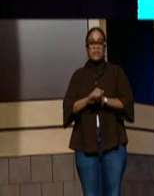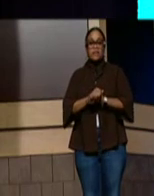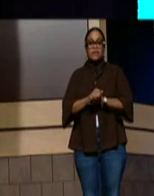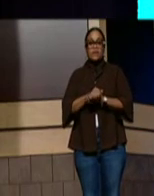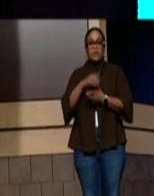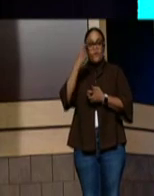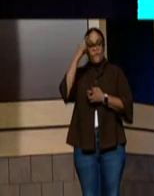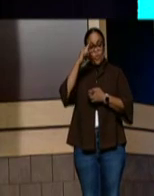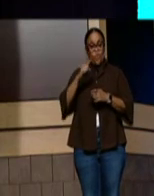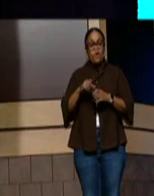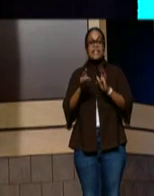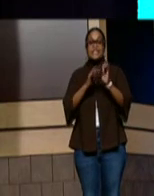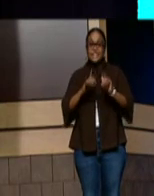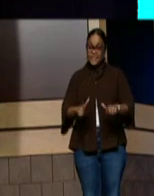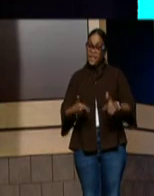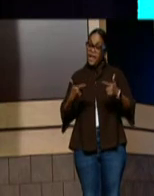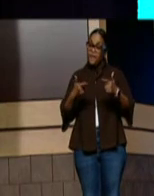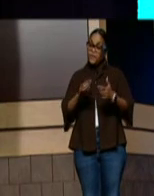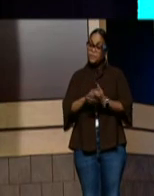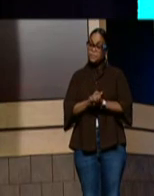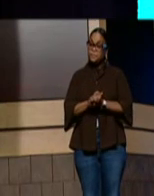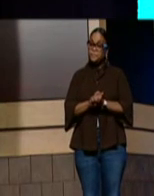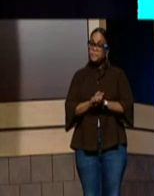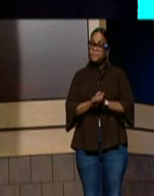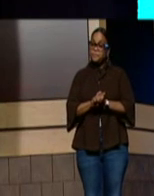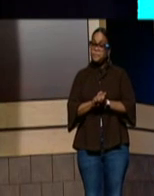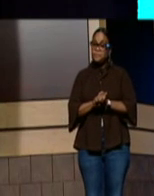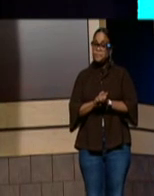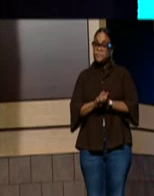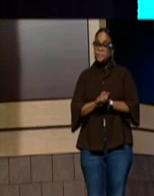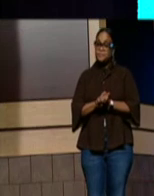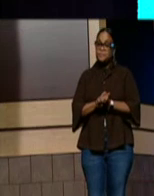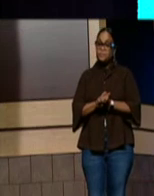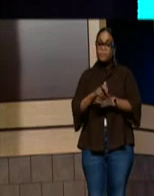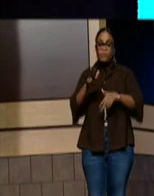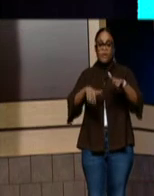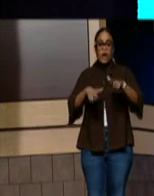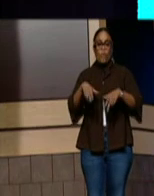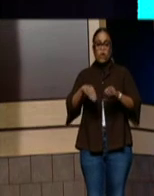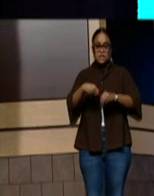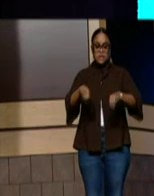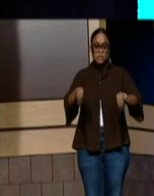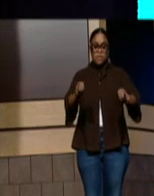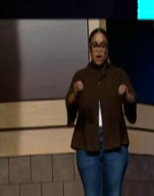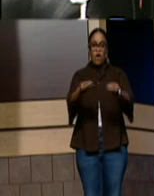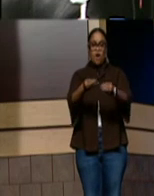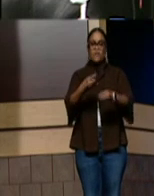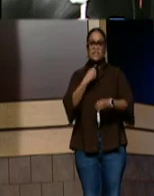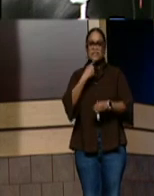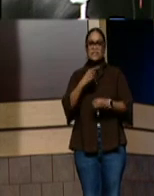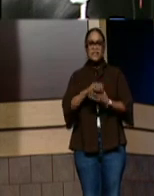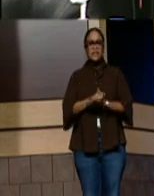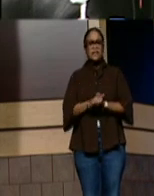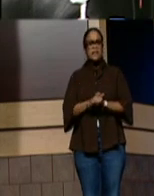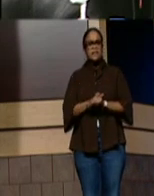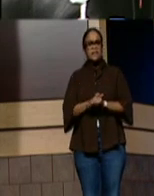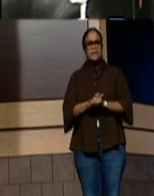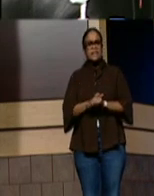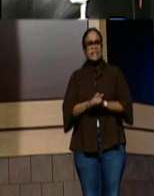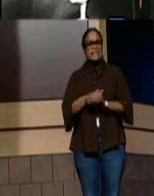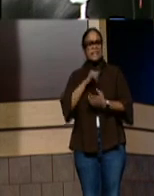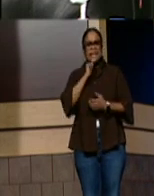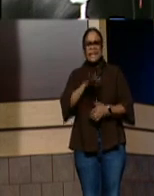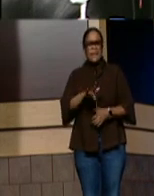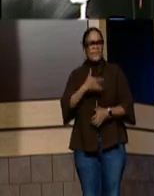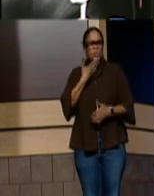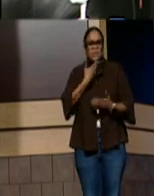for the life of Jesus. And I walked to my office and I said, man, I didn't feel good